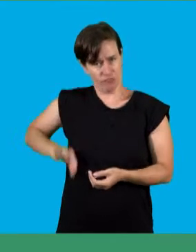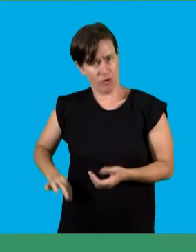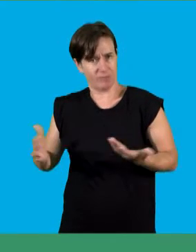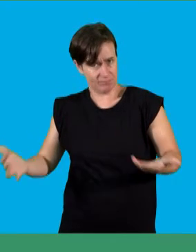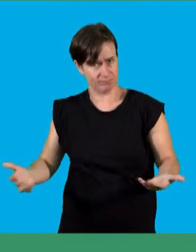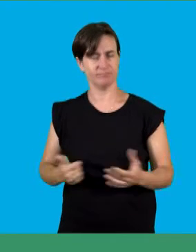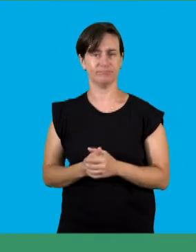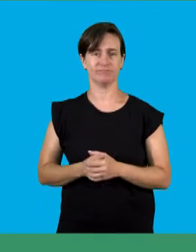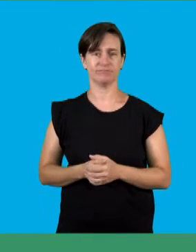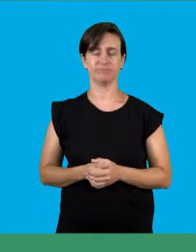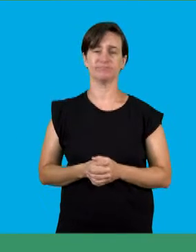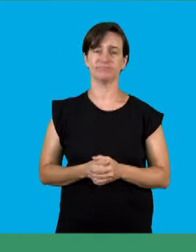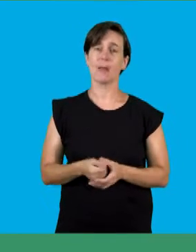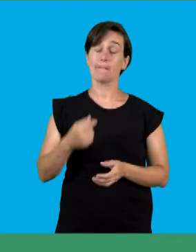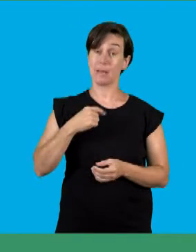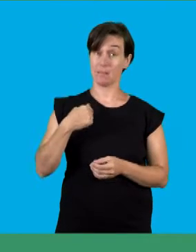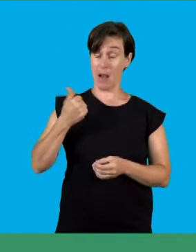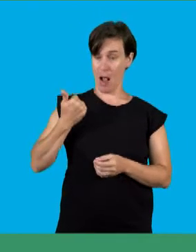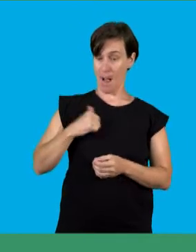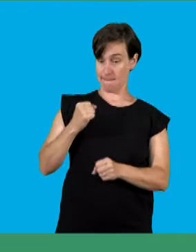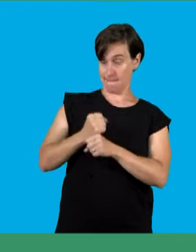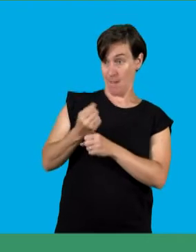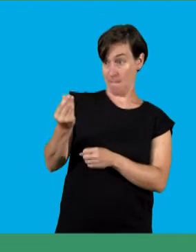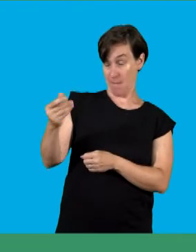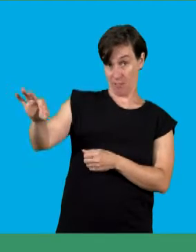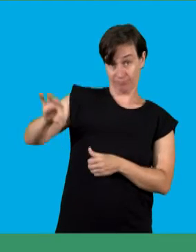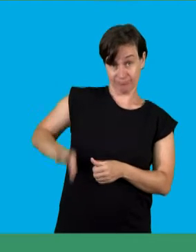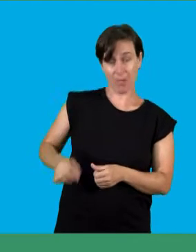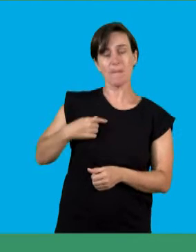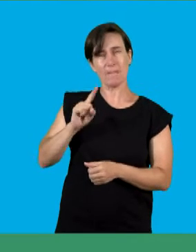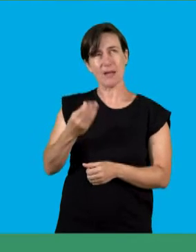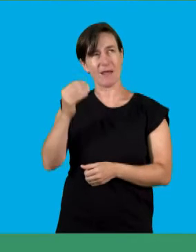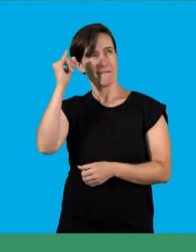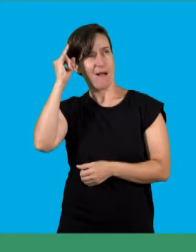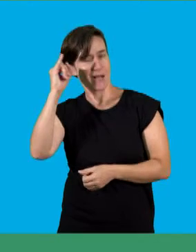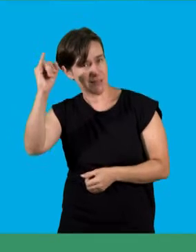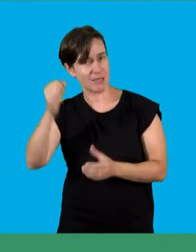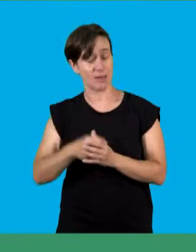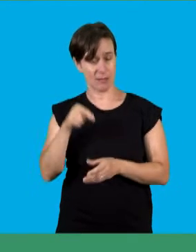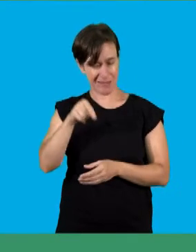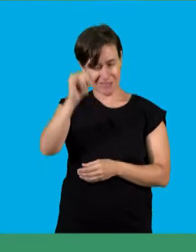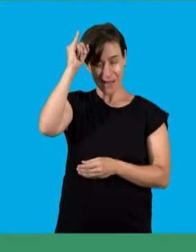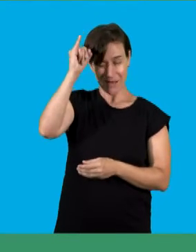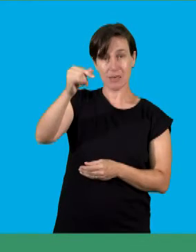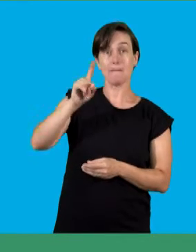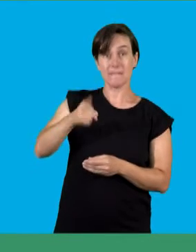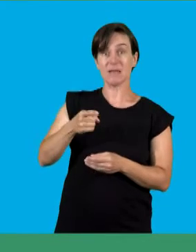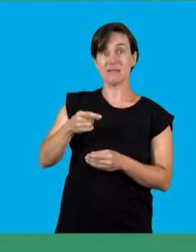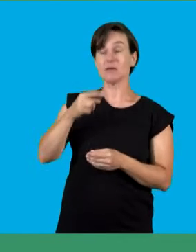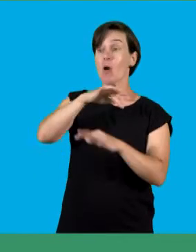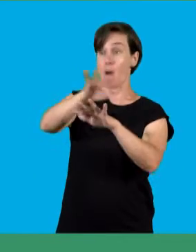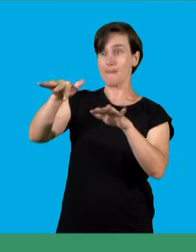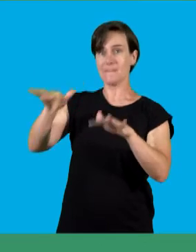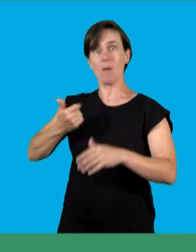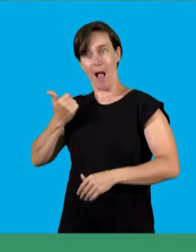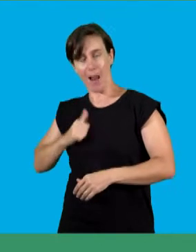an income. But in order for you to earn an income, you need to have an idea. And that idea needs to meet what? The needs or